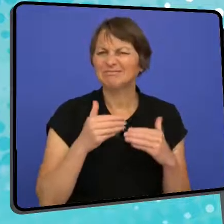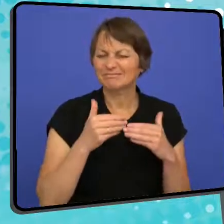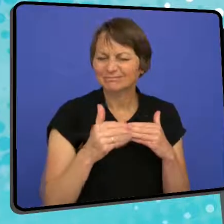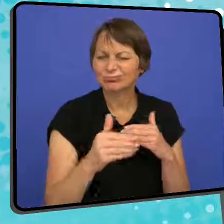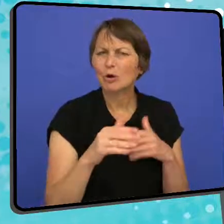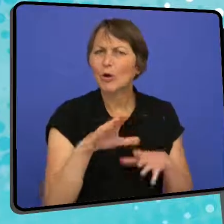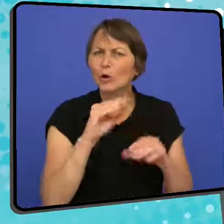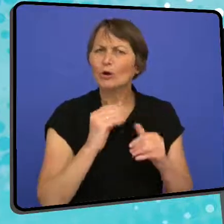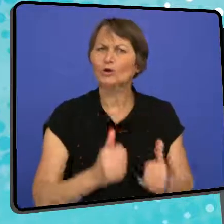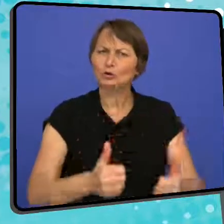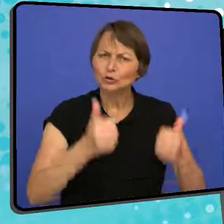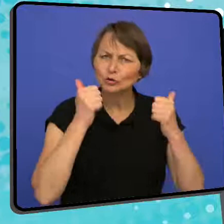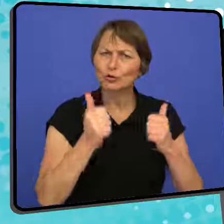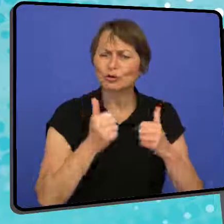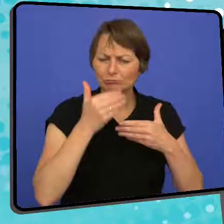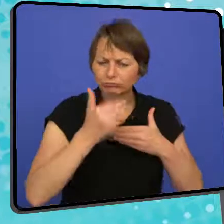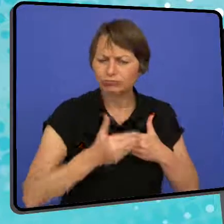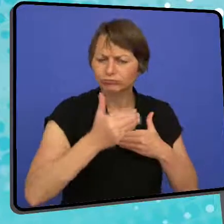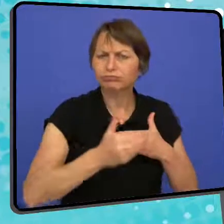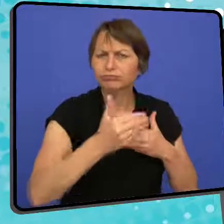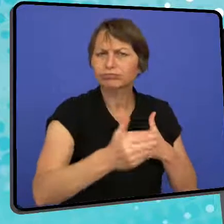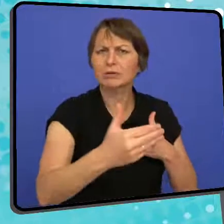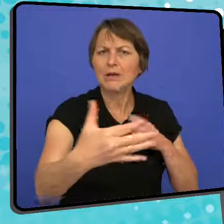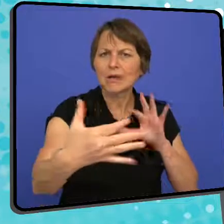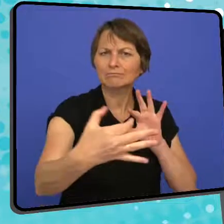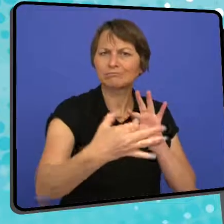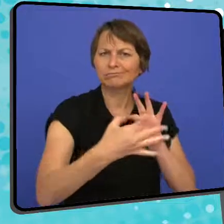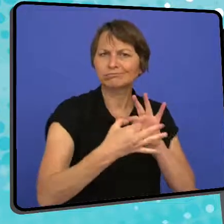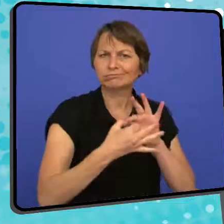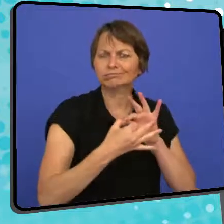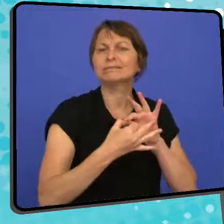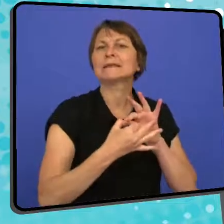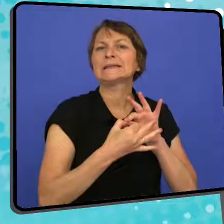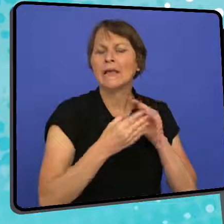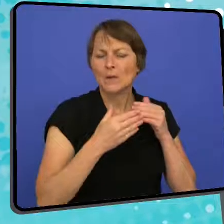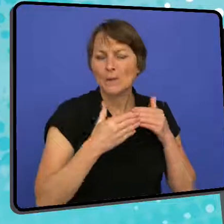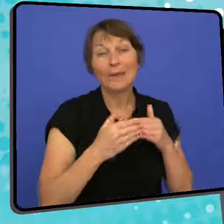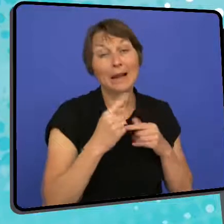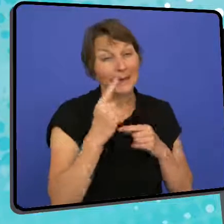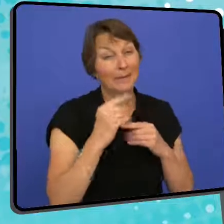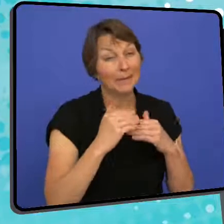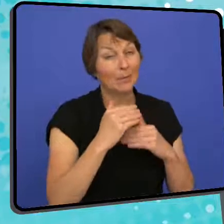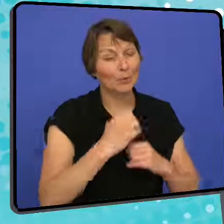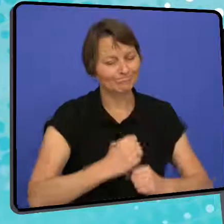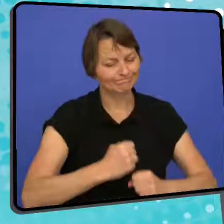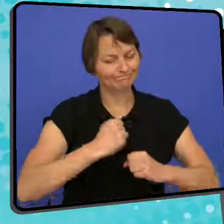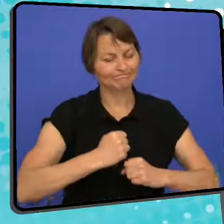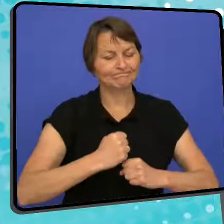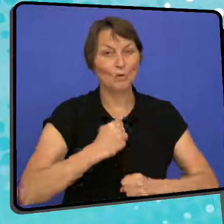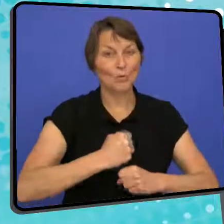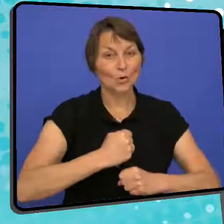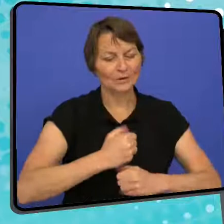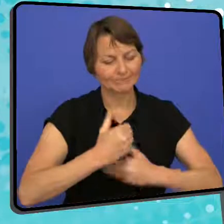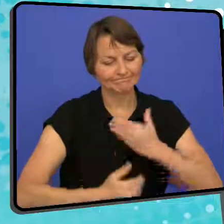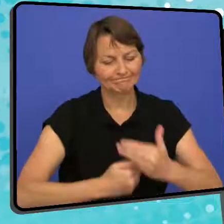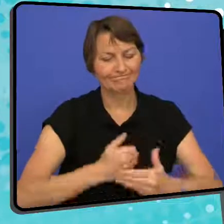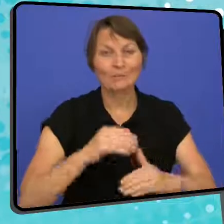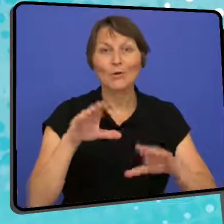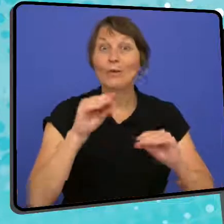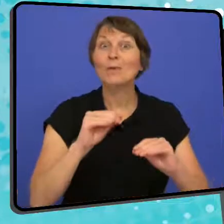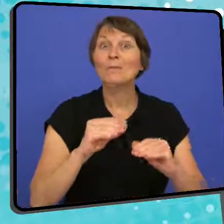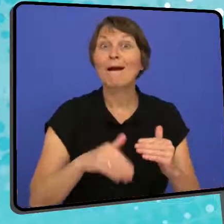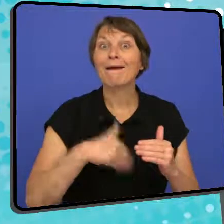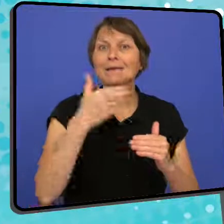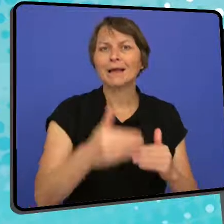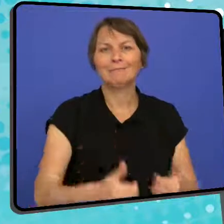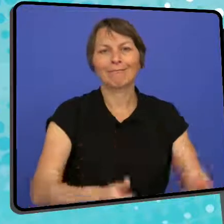makes sense to have it all together. A little bit more work to be done, but I think the work would be really rewarding. So that'll